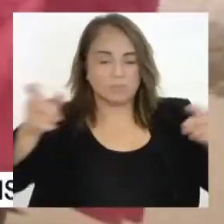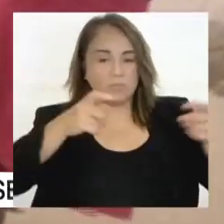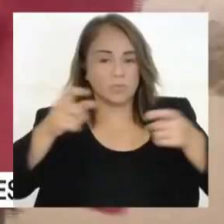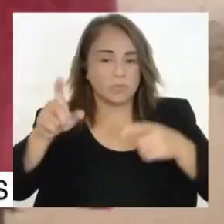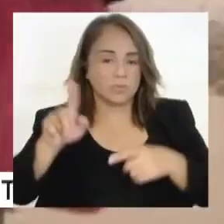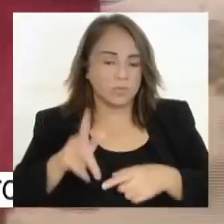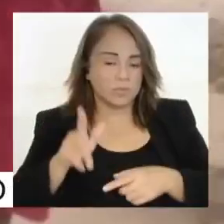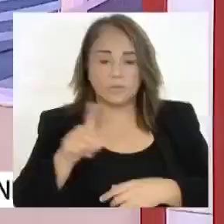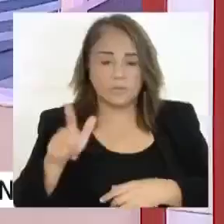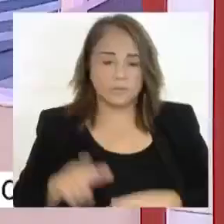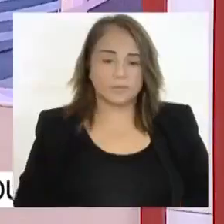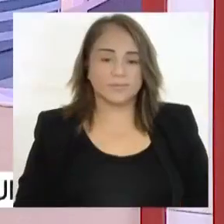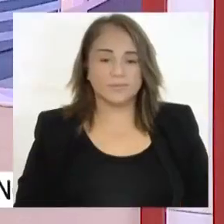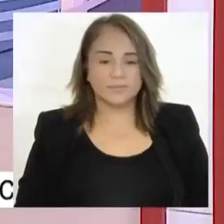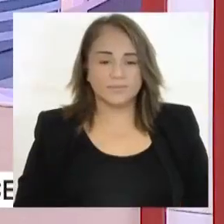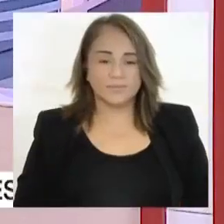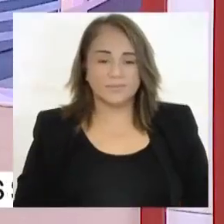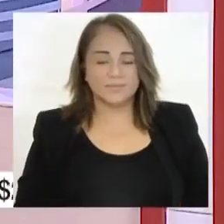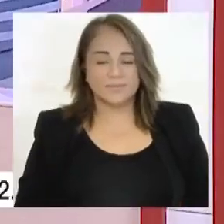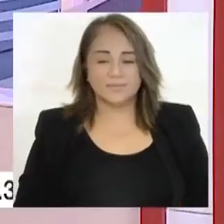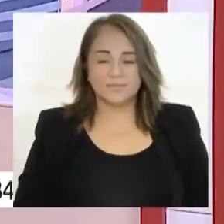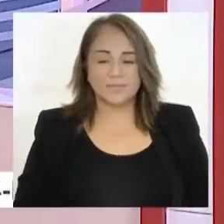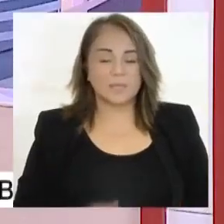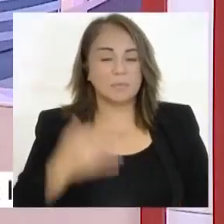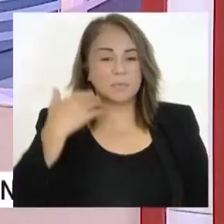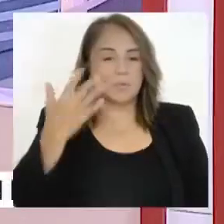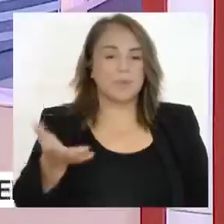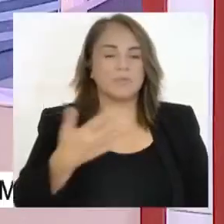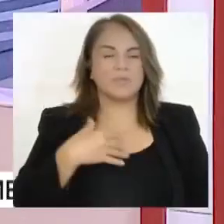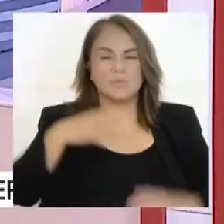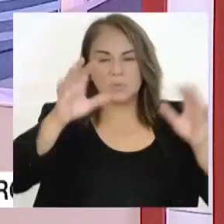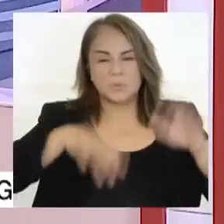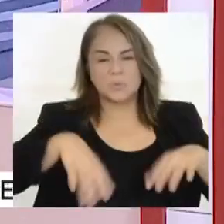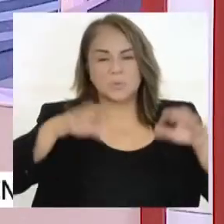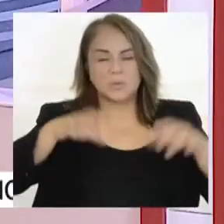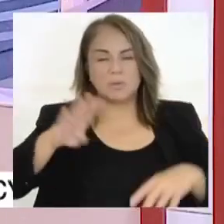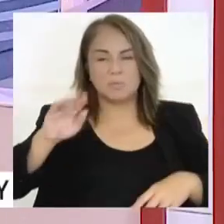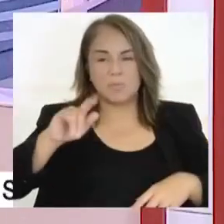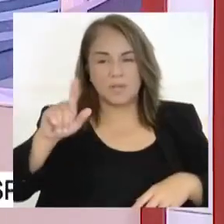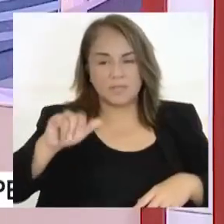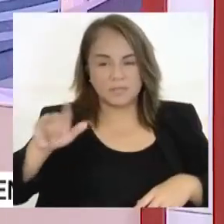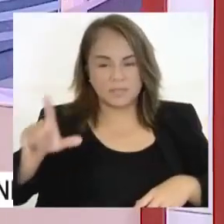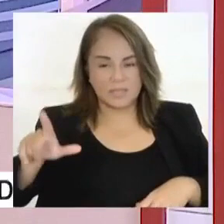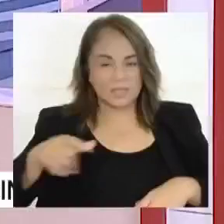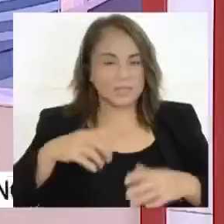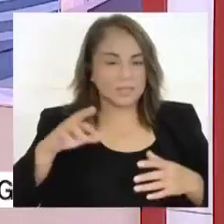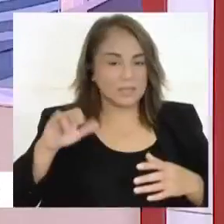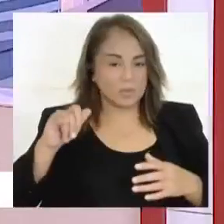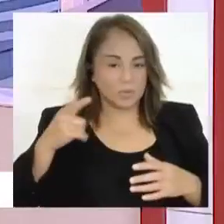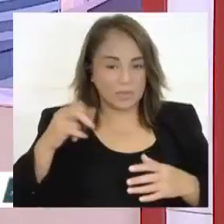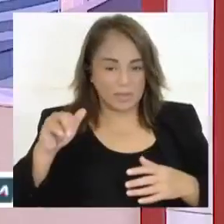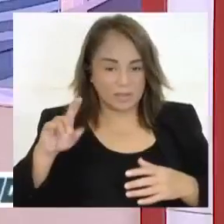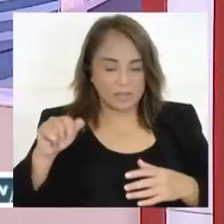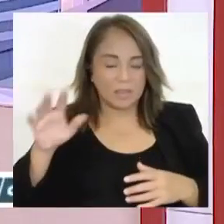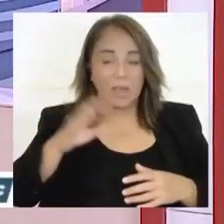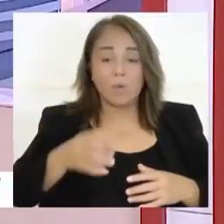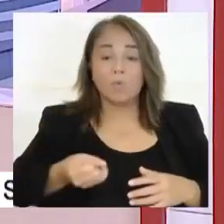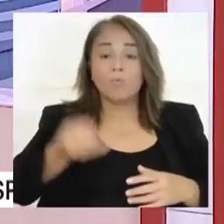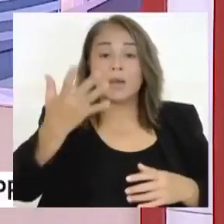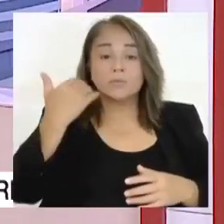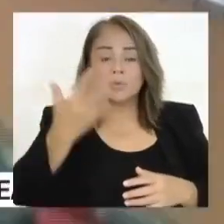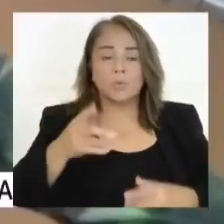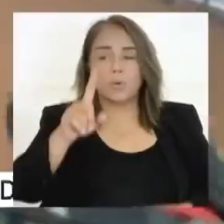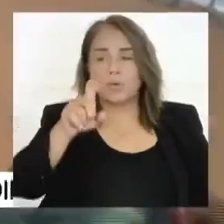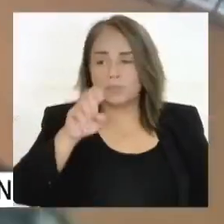2021. The death toll from heavy rains in Brazil's Rio Grande do Sul rises to 143 as